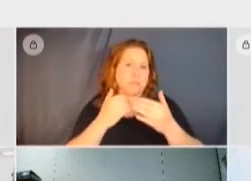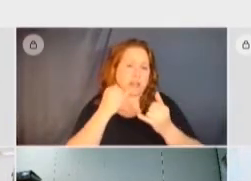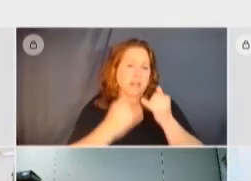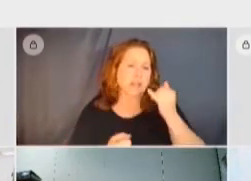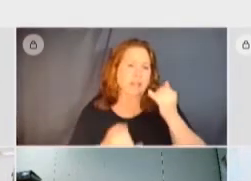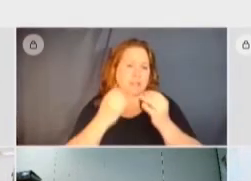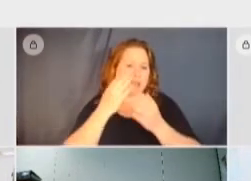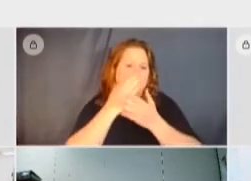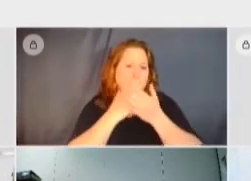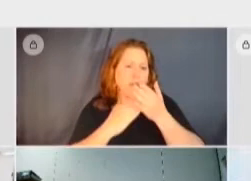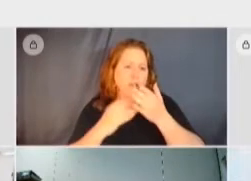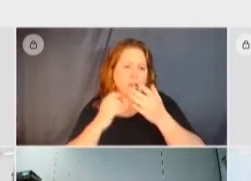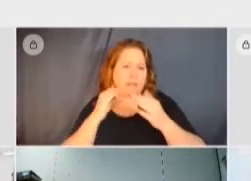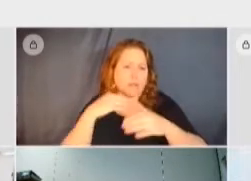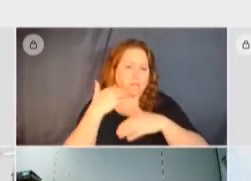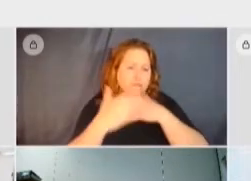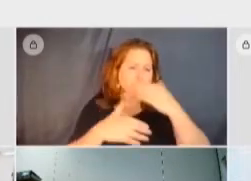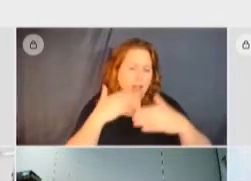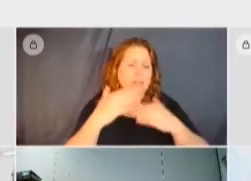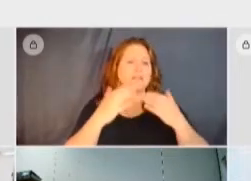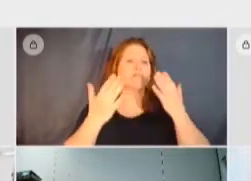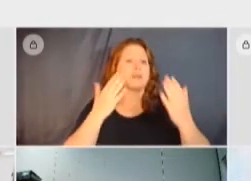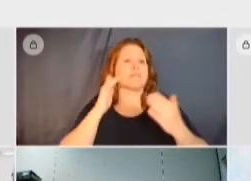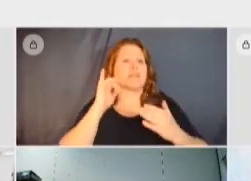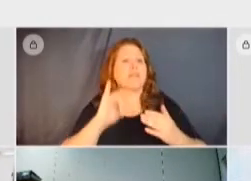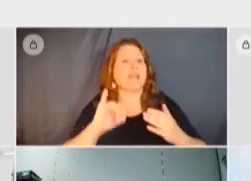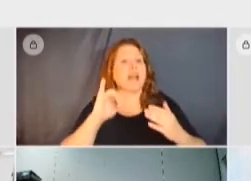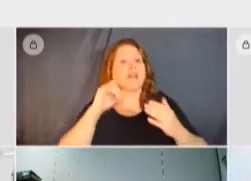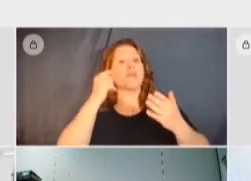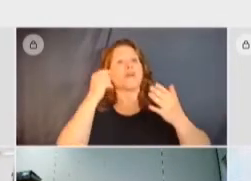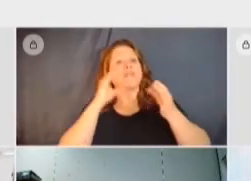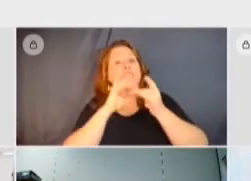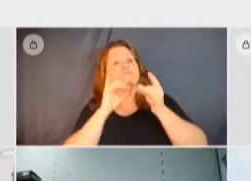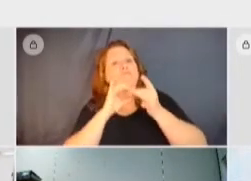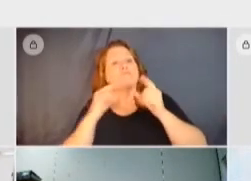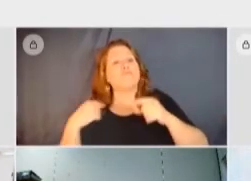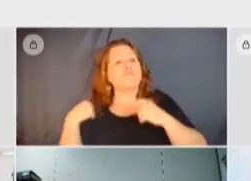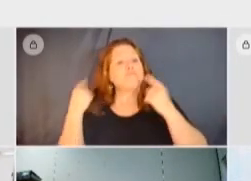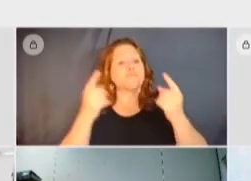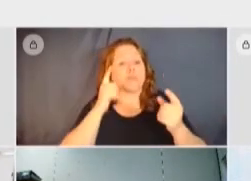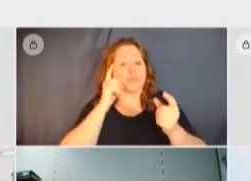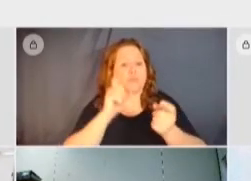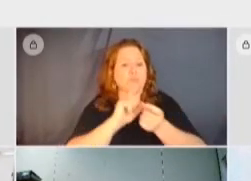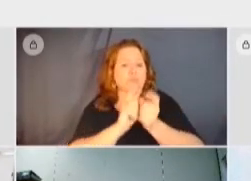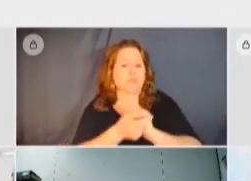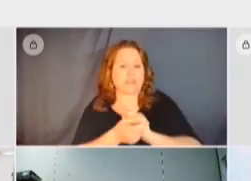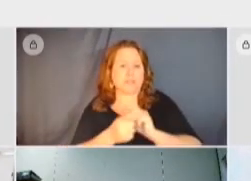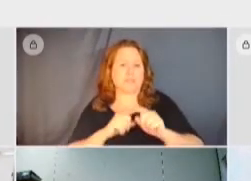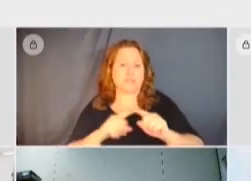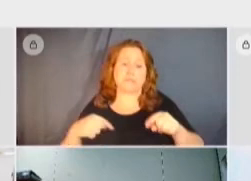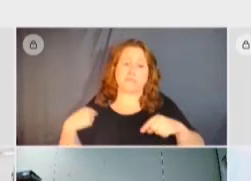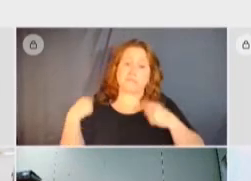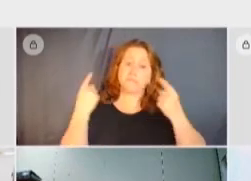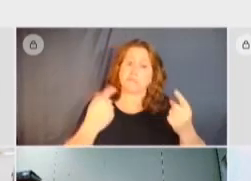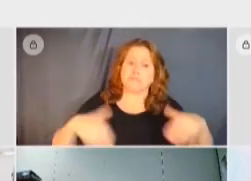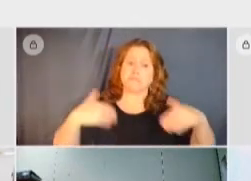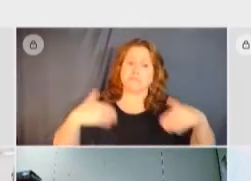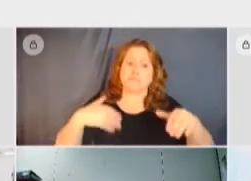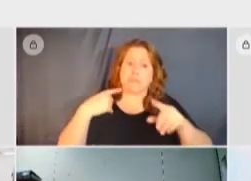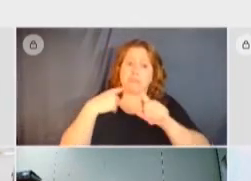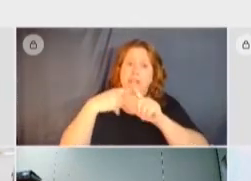But I think generally I can say it was a very positive report, and we look forward